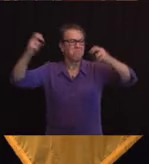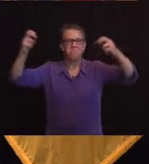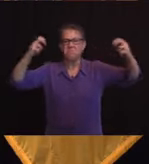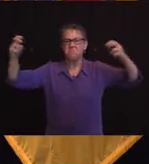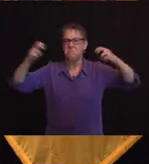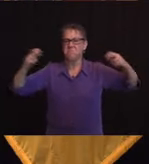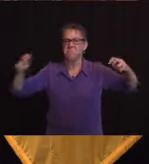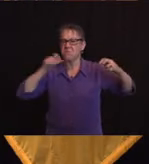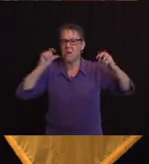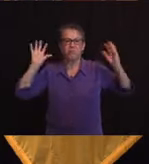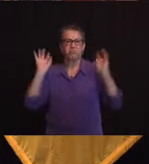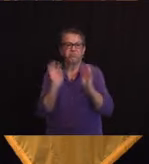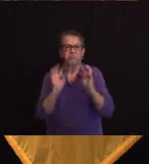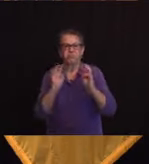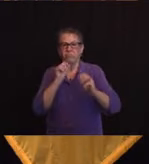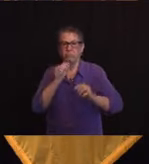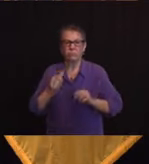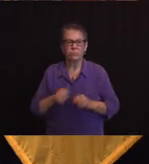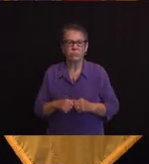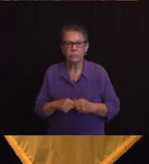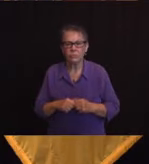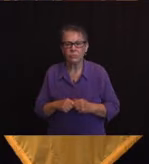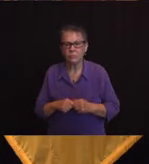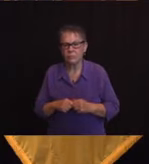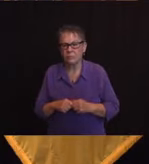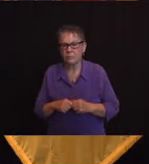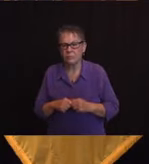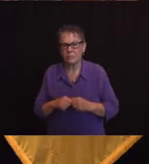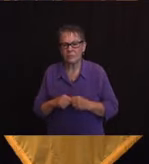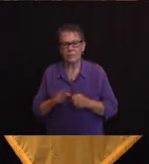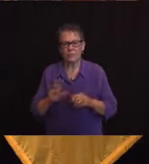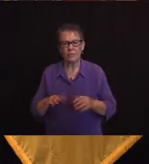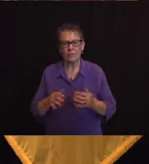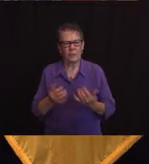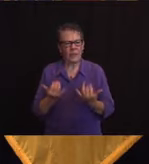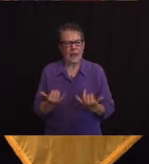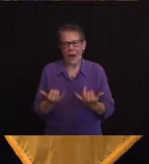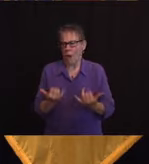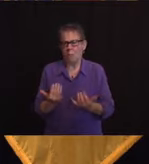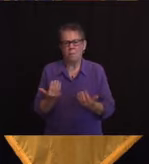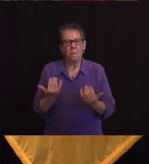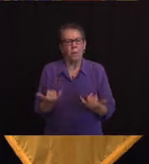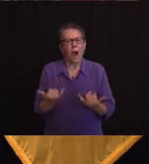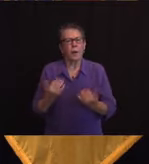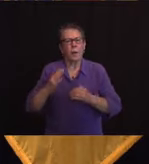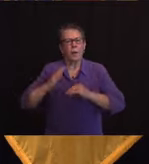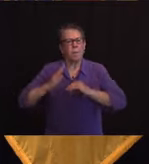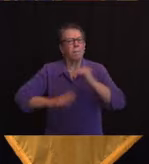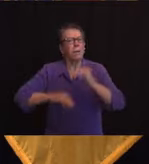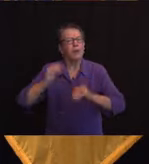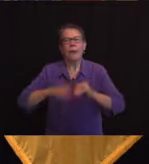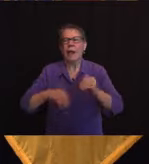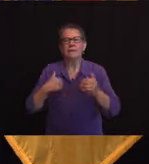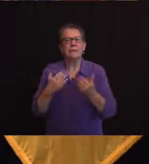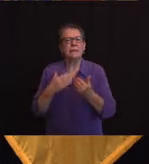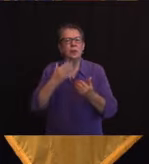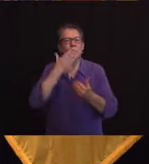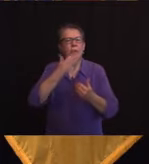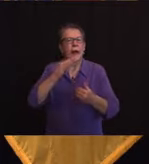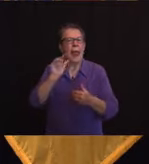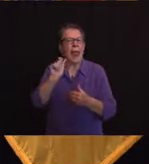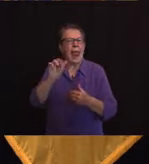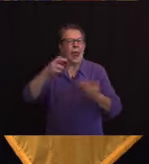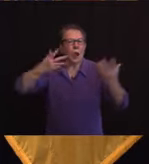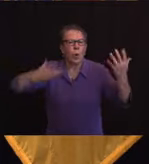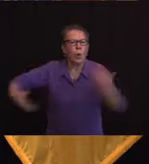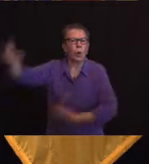of each other. It's a modern building. It's got great ventilation. But we'll continue to monitor it. These variants are clearly, and I